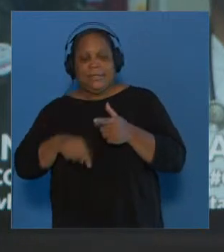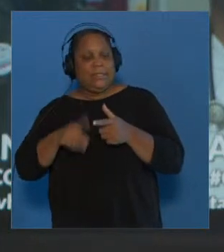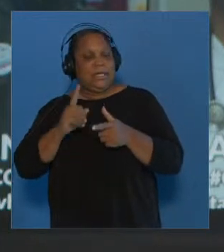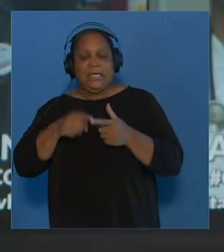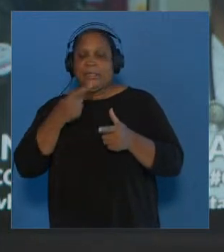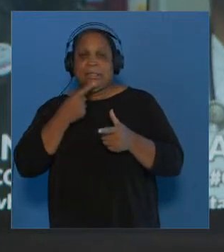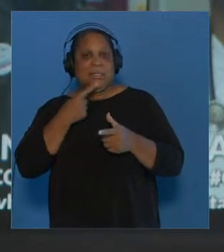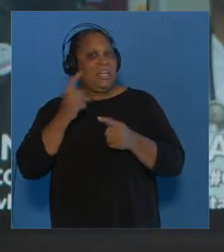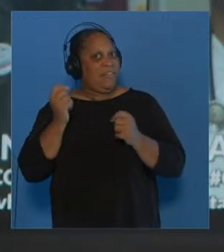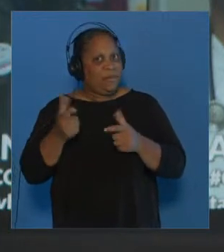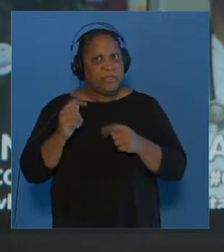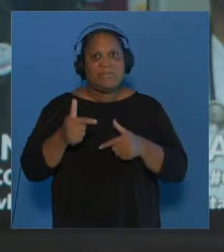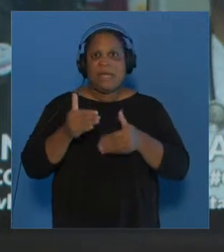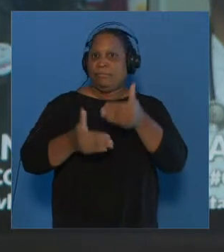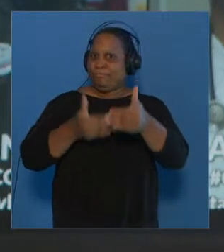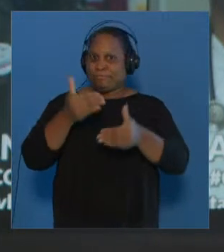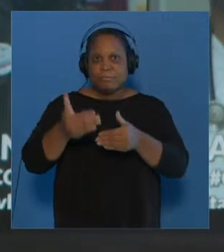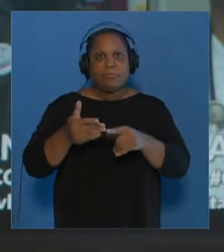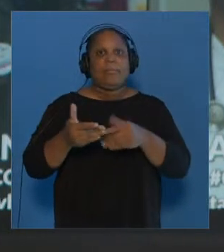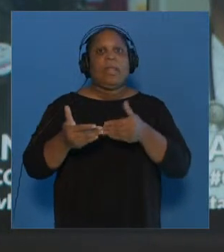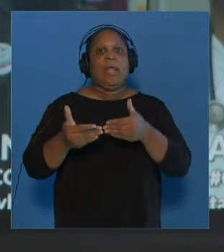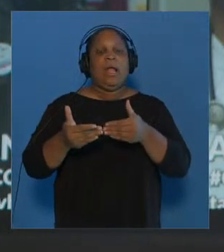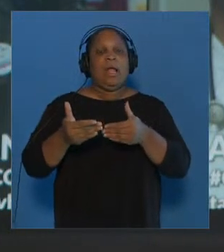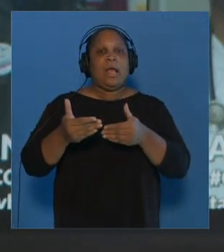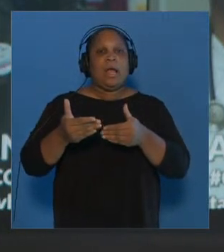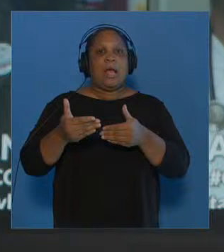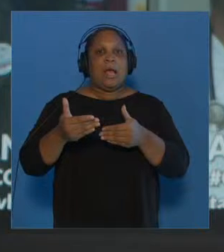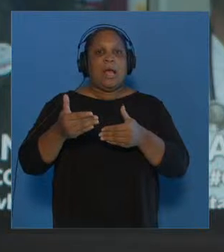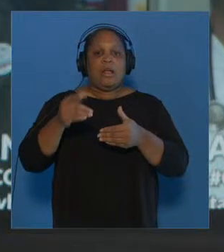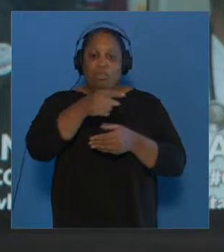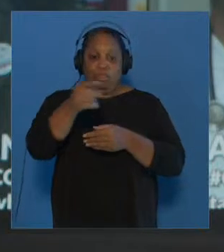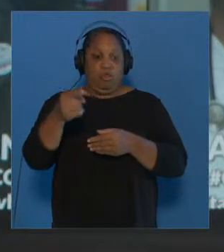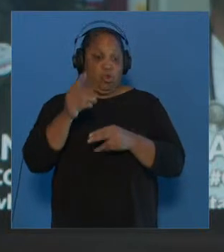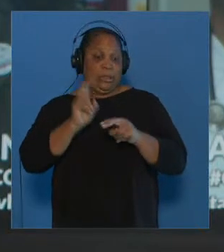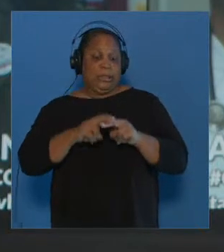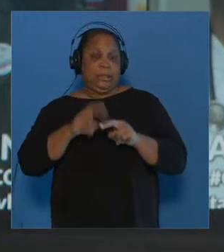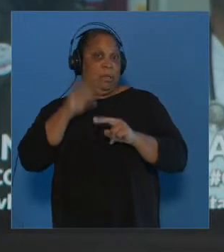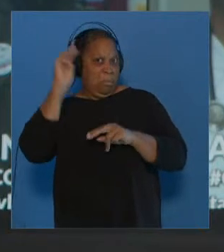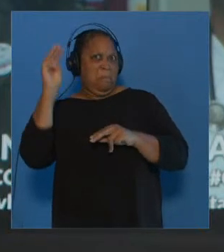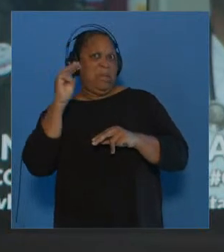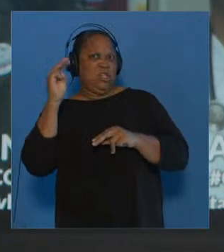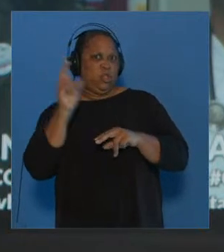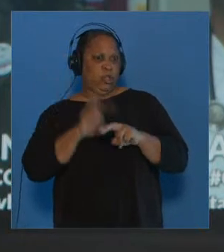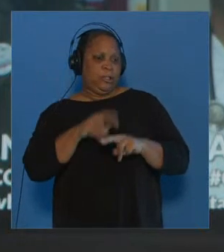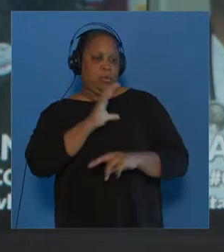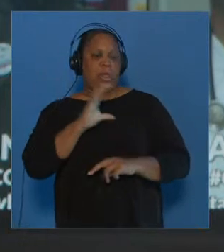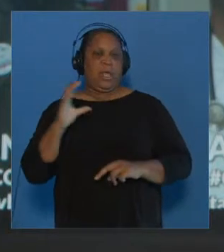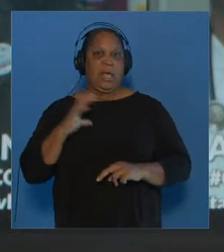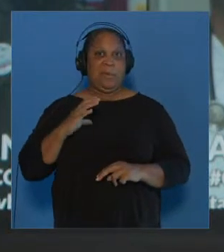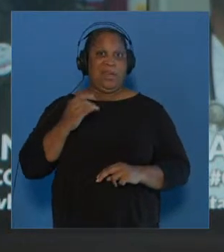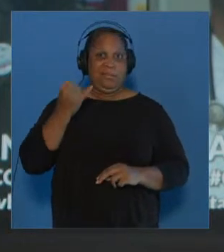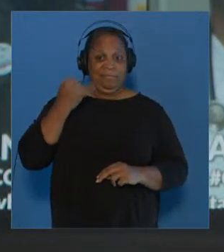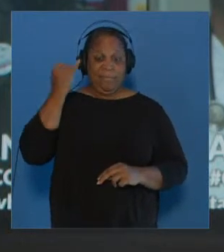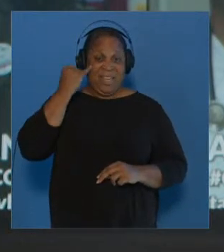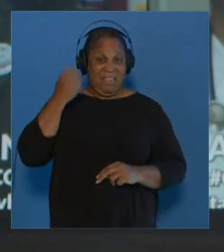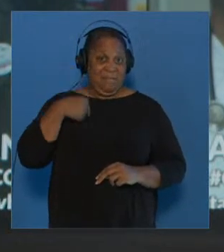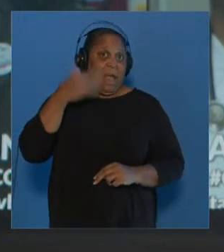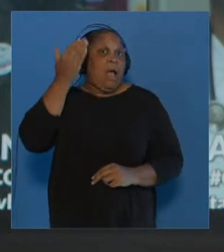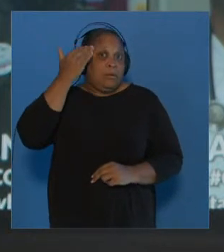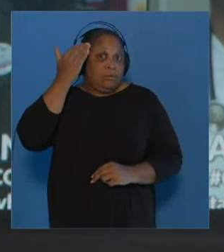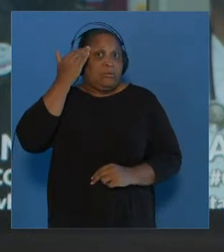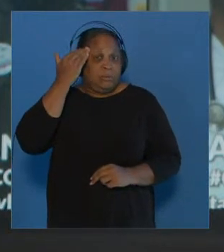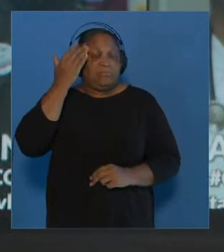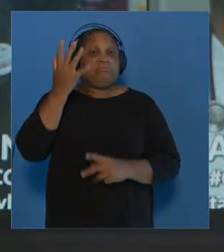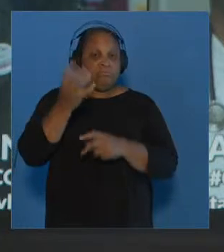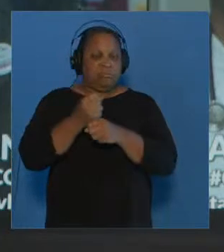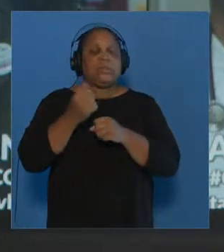part of those processes. I think that ministers who sit on the cabinet committee can say so. Regarding whether or not I was aware of it, I